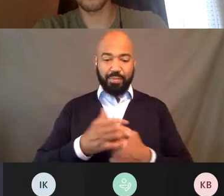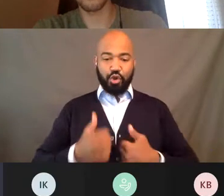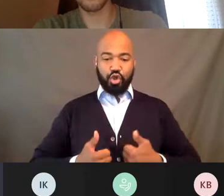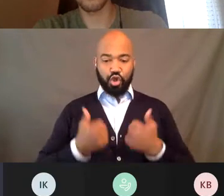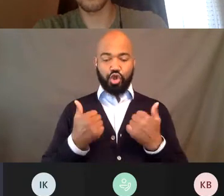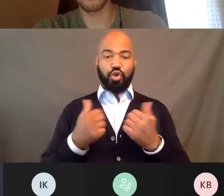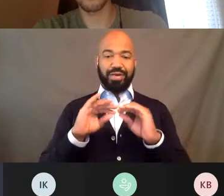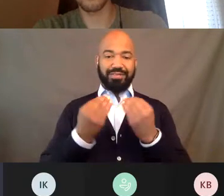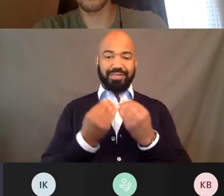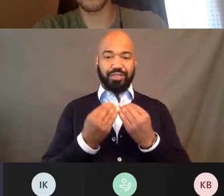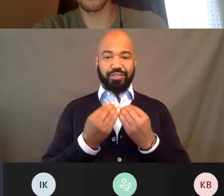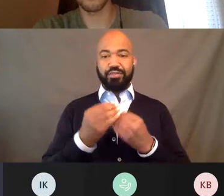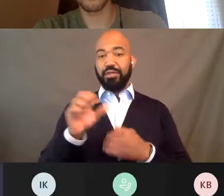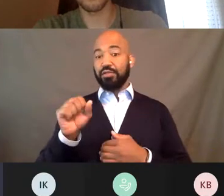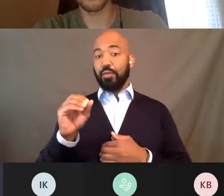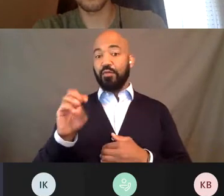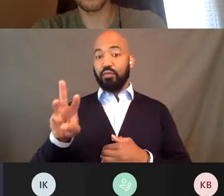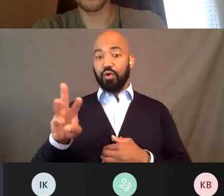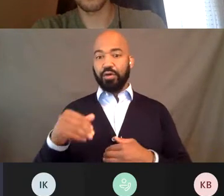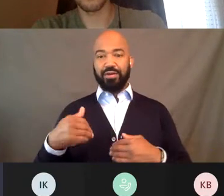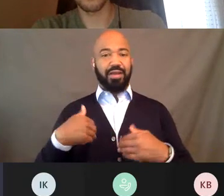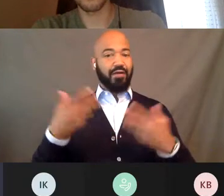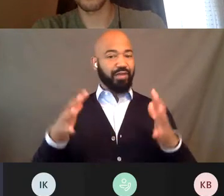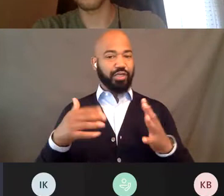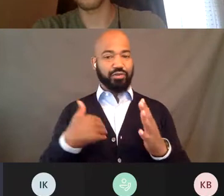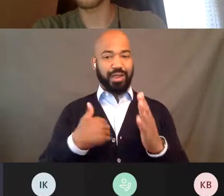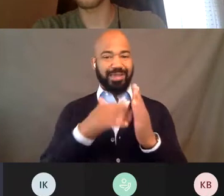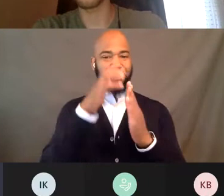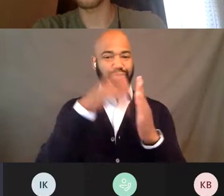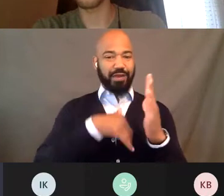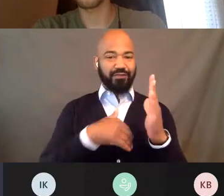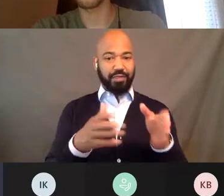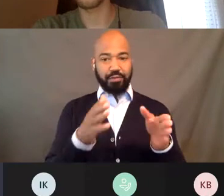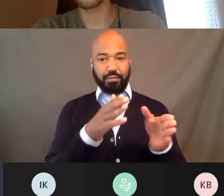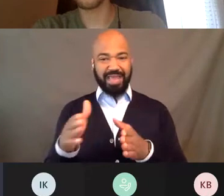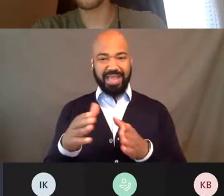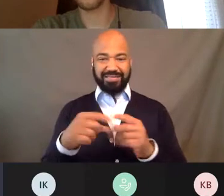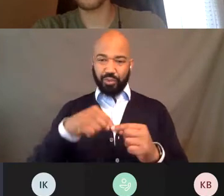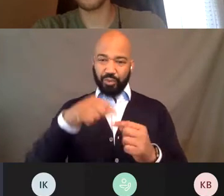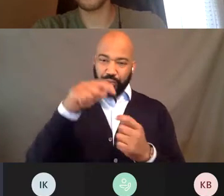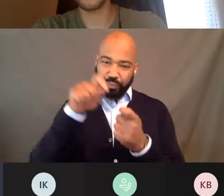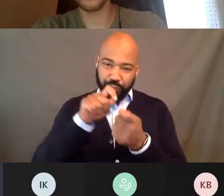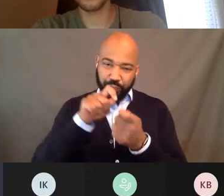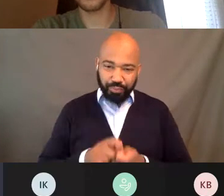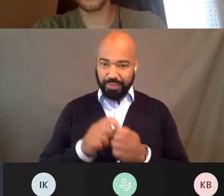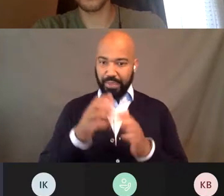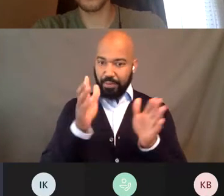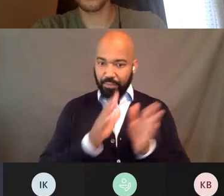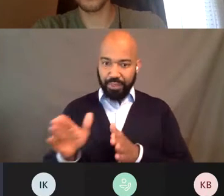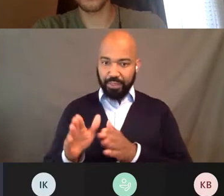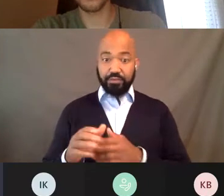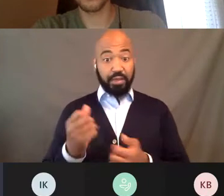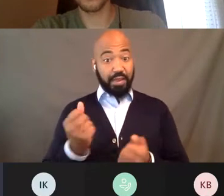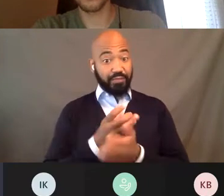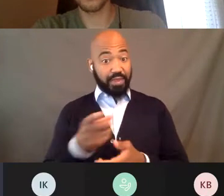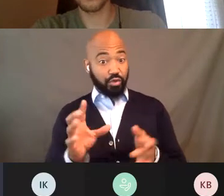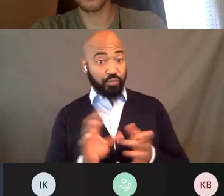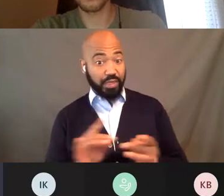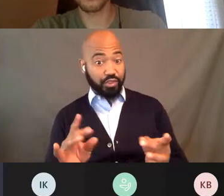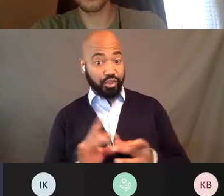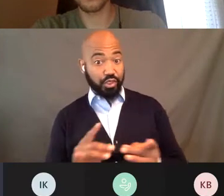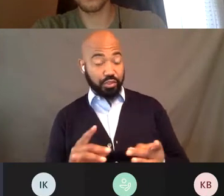that have very drafted plans regarding a lot of the points that you touched on. So I